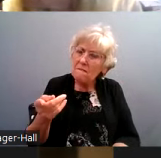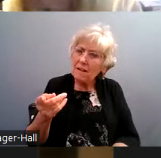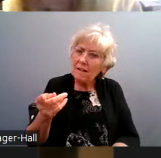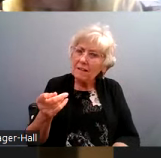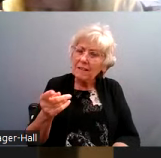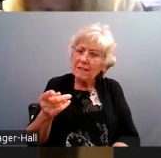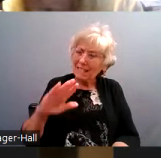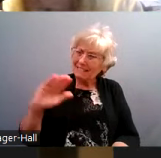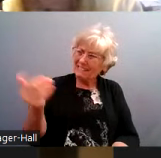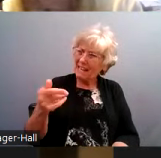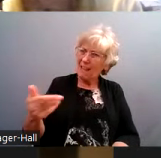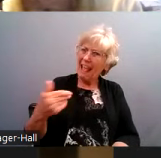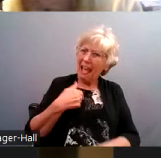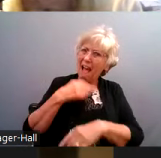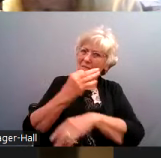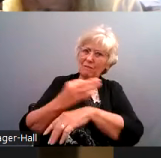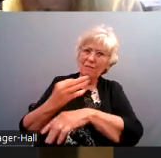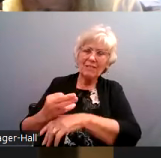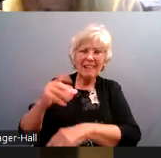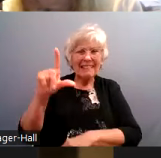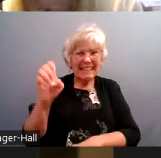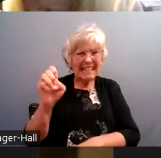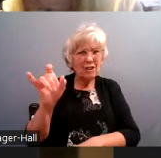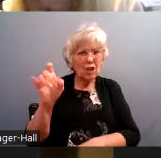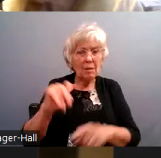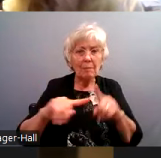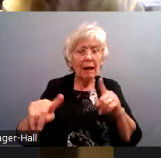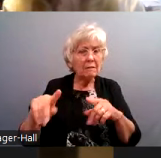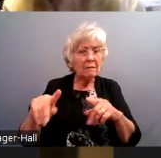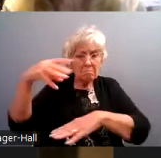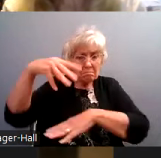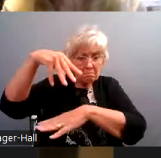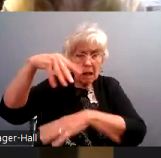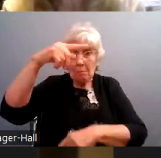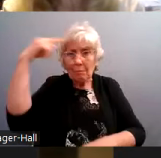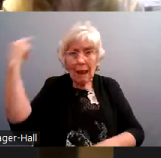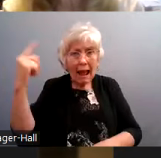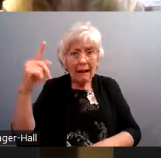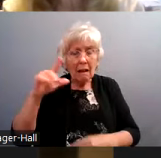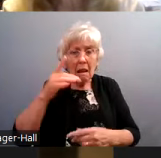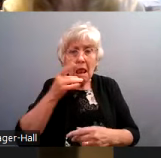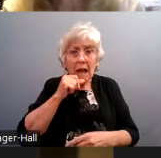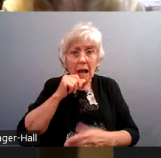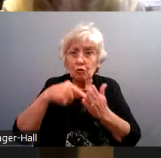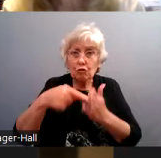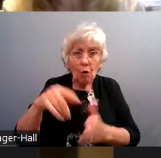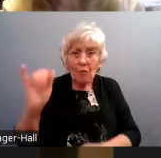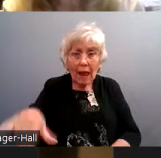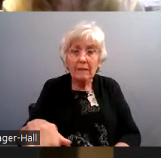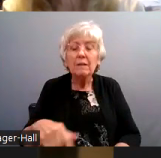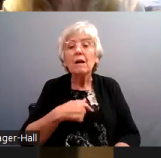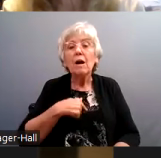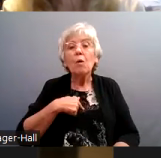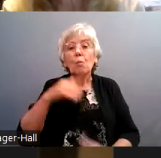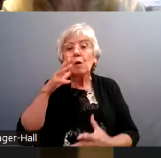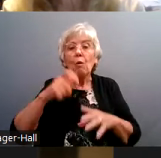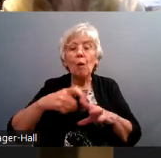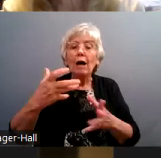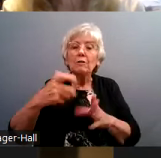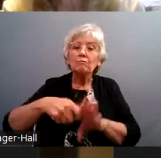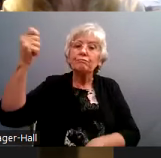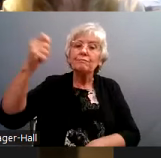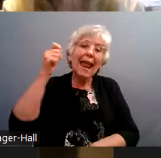characteristic lesions, but there's no black light, or it's negative on black light, we're going to want to take some hair samples and